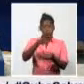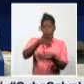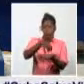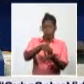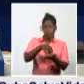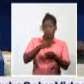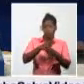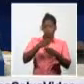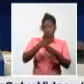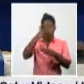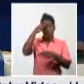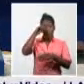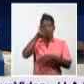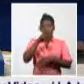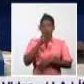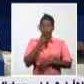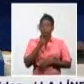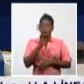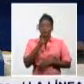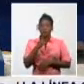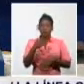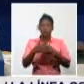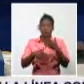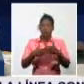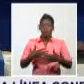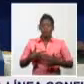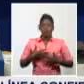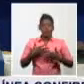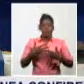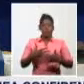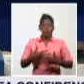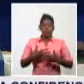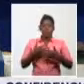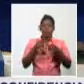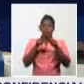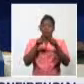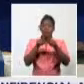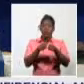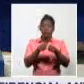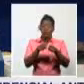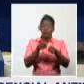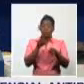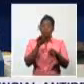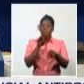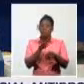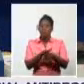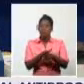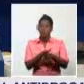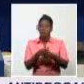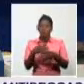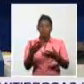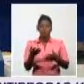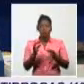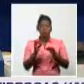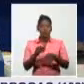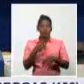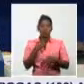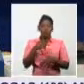He developed some respiratory symptoms and was transferred to the Ambrosio Grillo